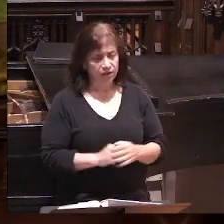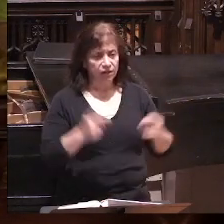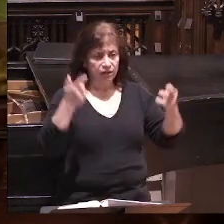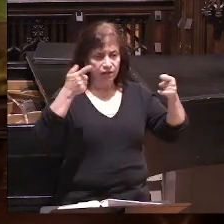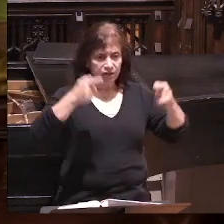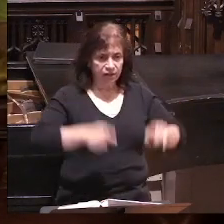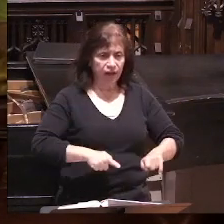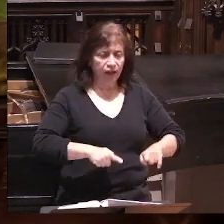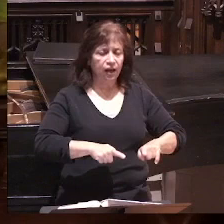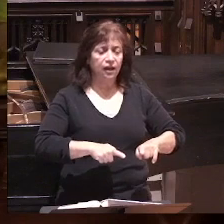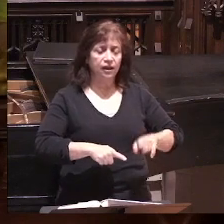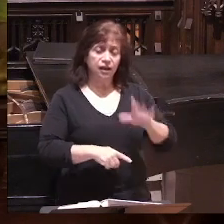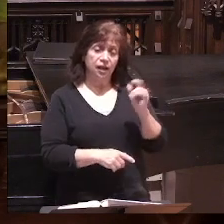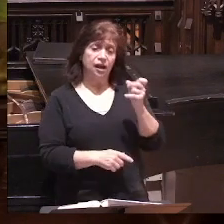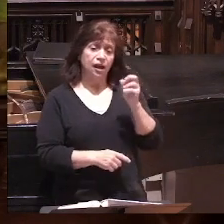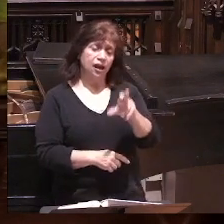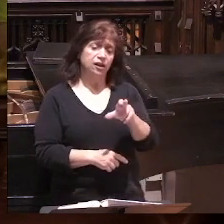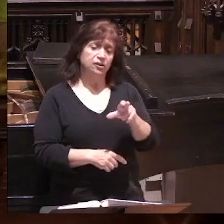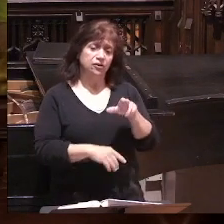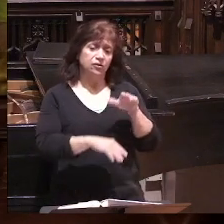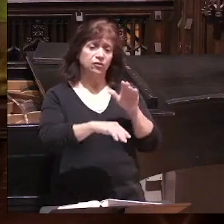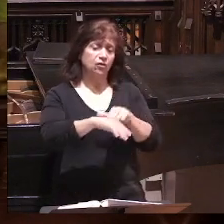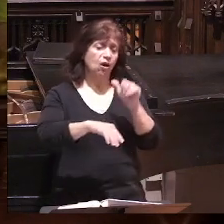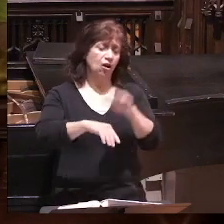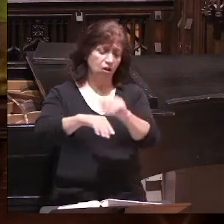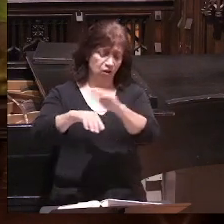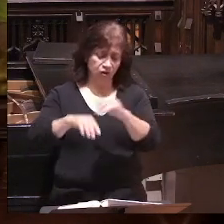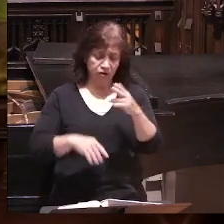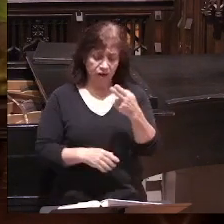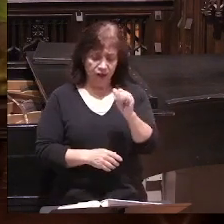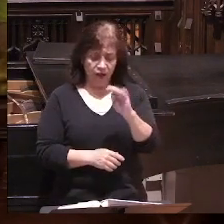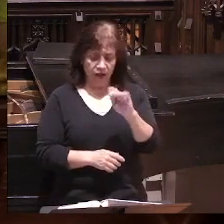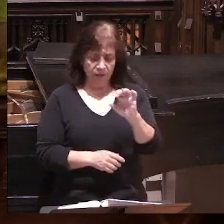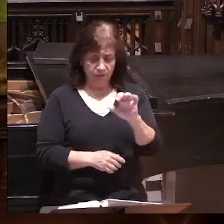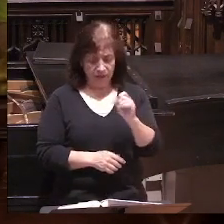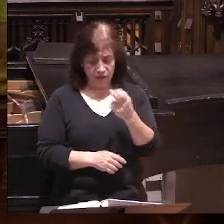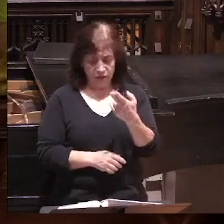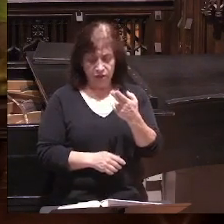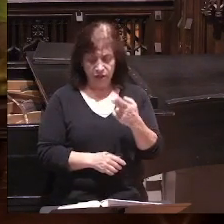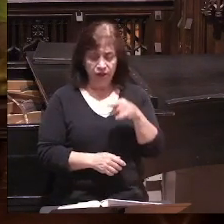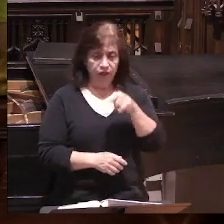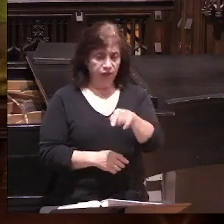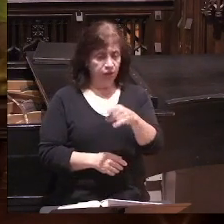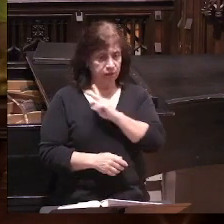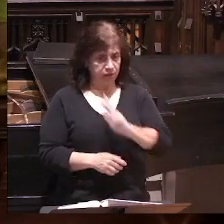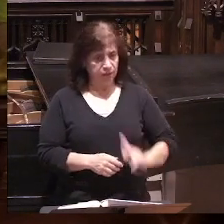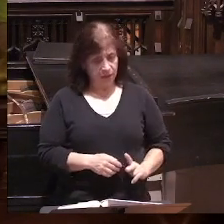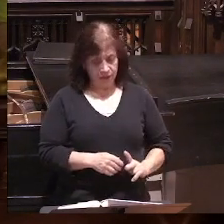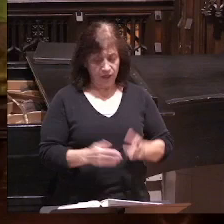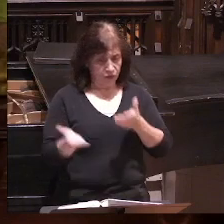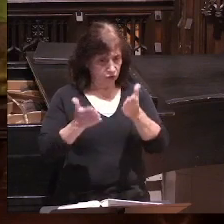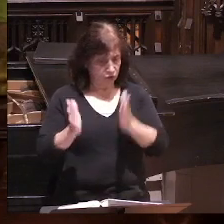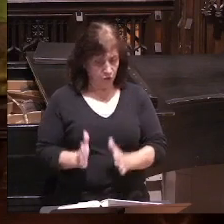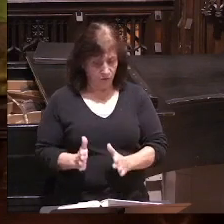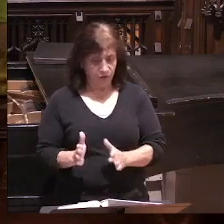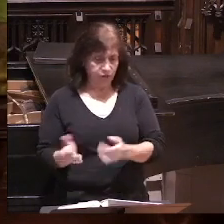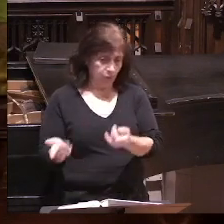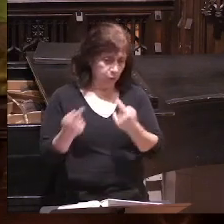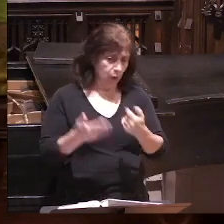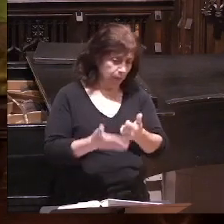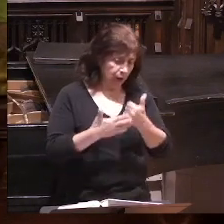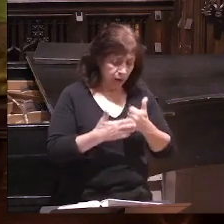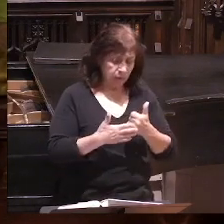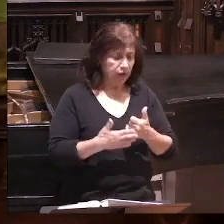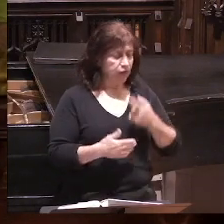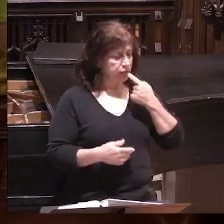Then Esther called for Hathach, one of the king's eunuchs who had been appointed to attend to her, and ordered him